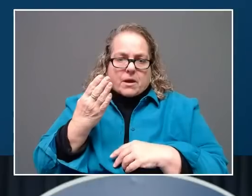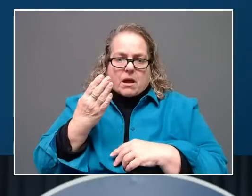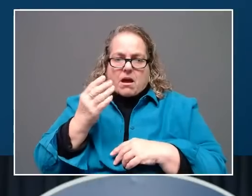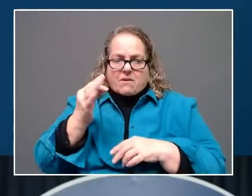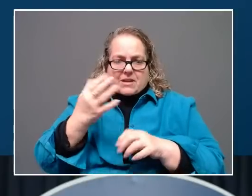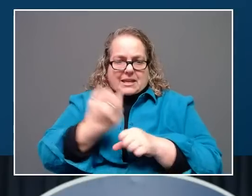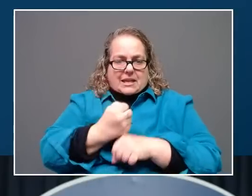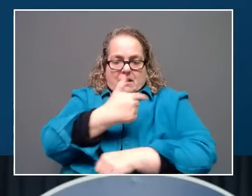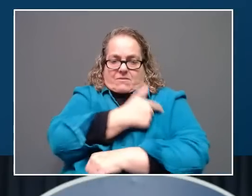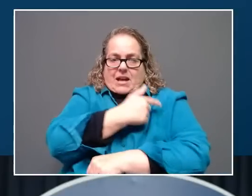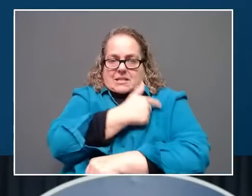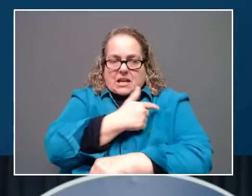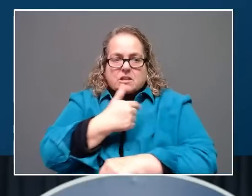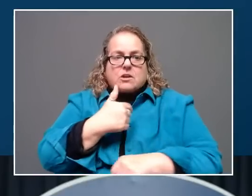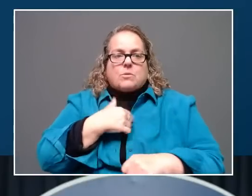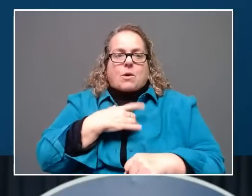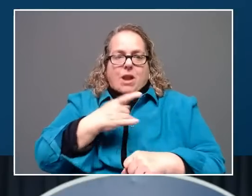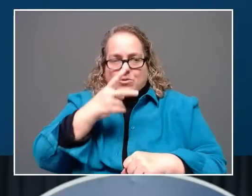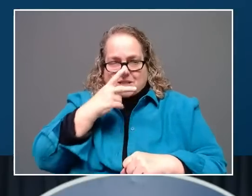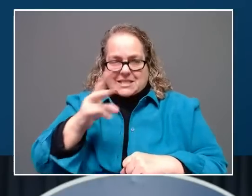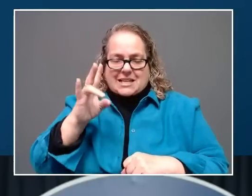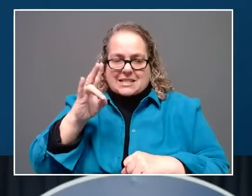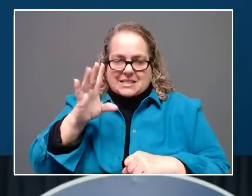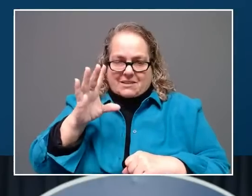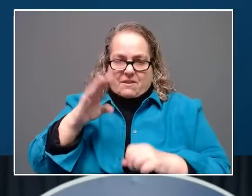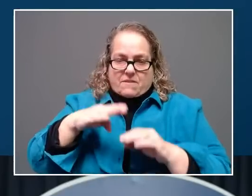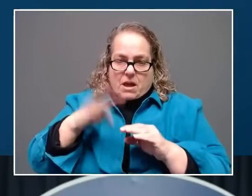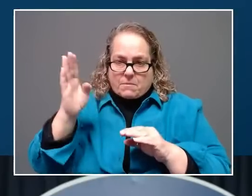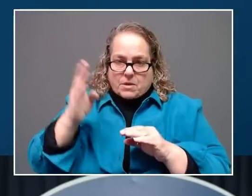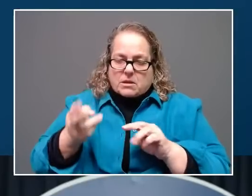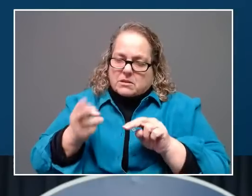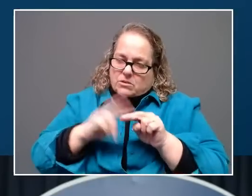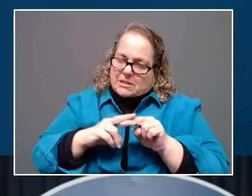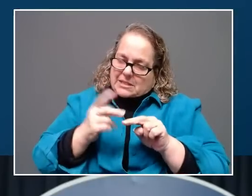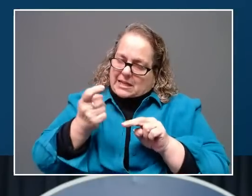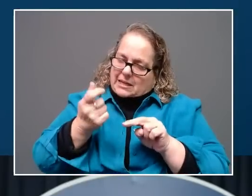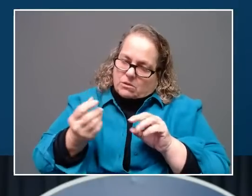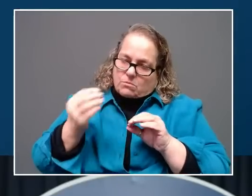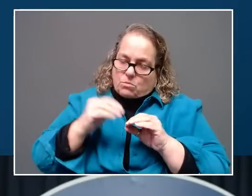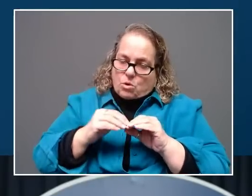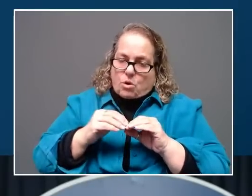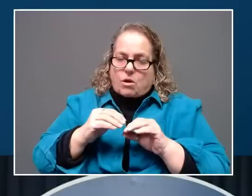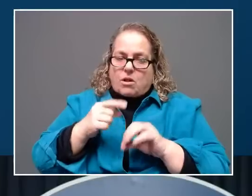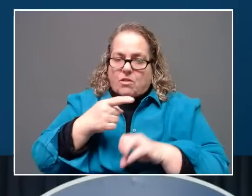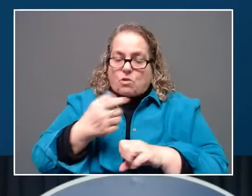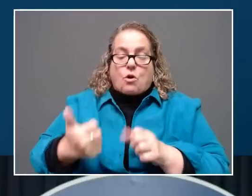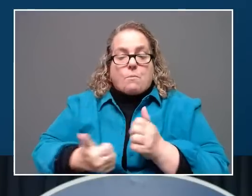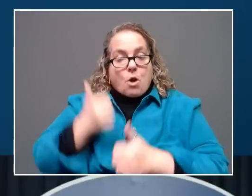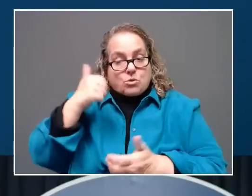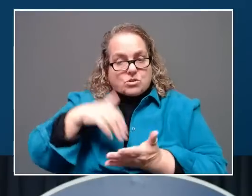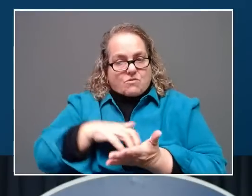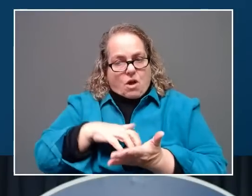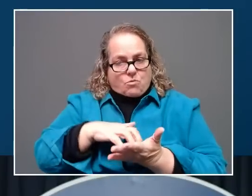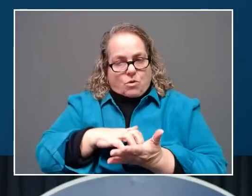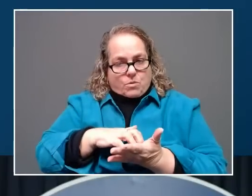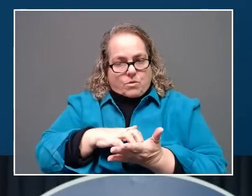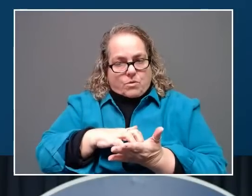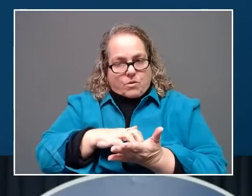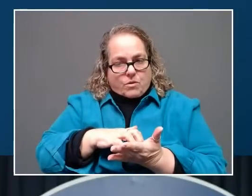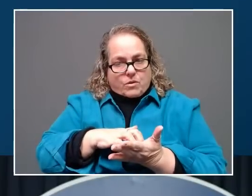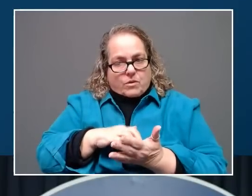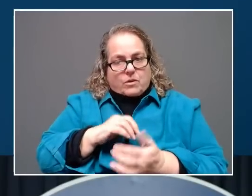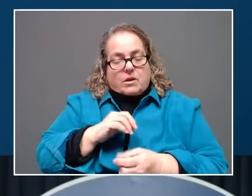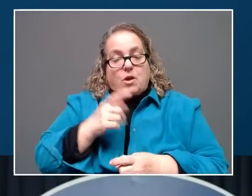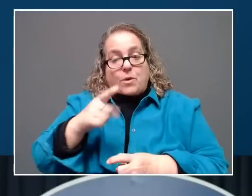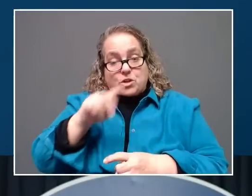We would like to see that 75 and up increase a little bit more, given they're the most vulnerable. And when you look at deaths